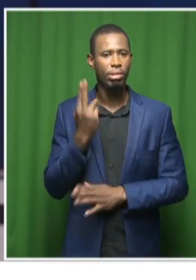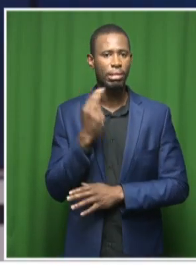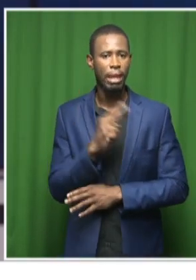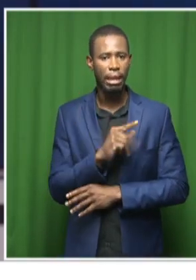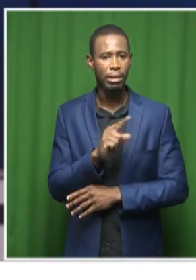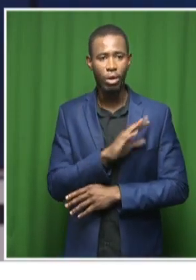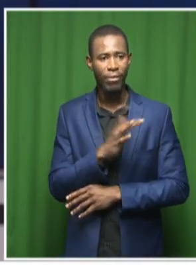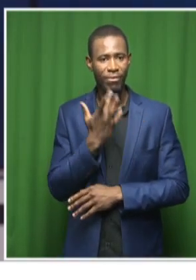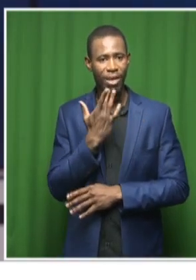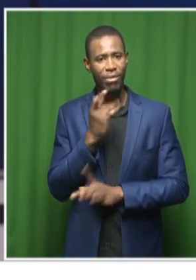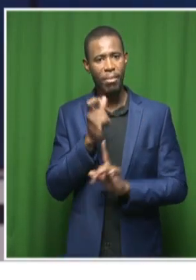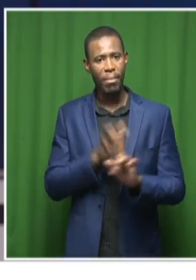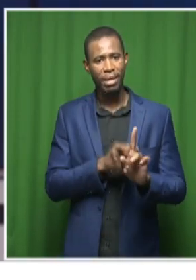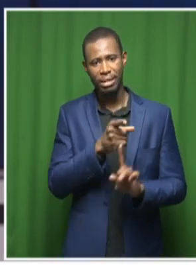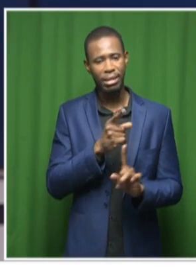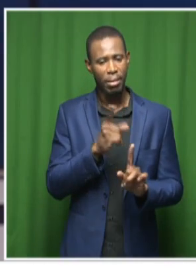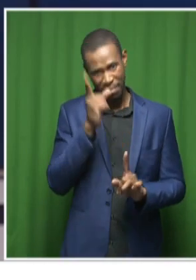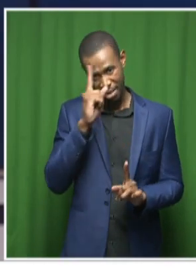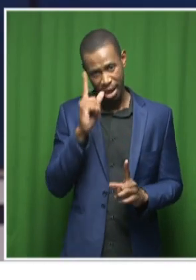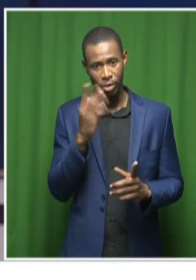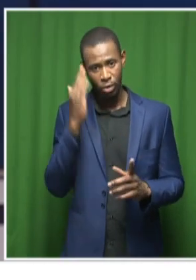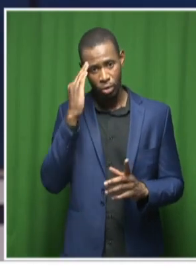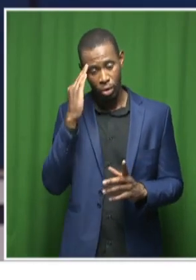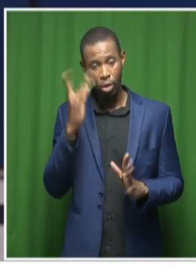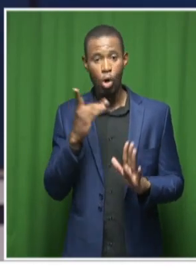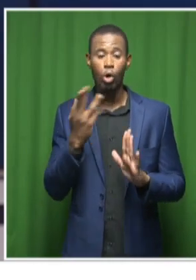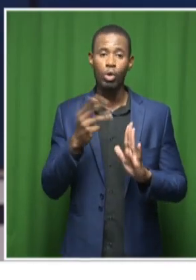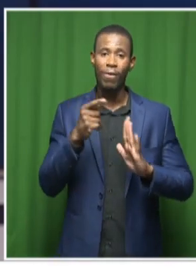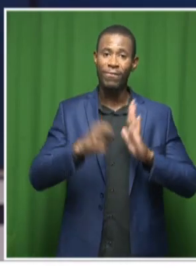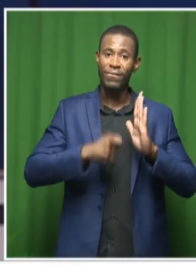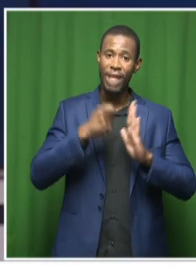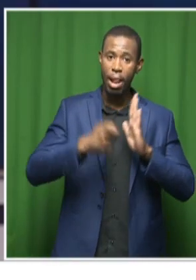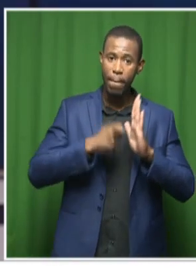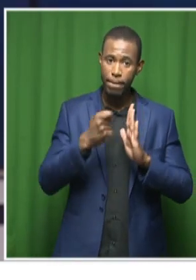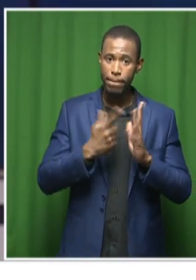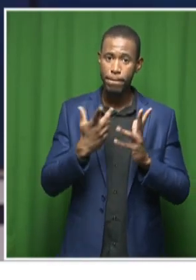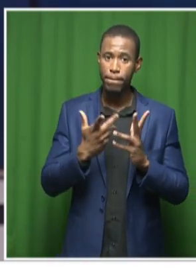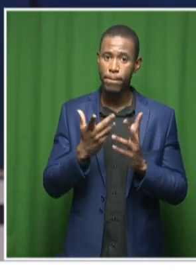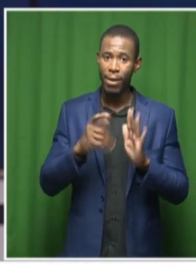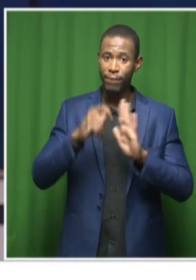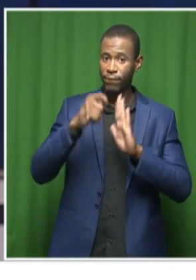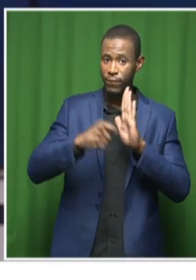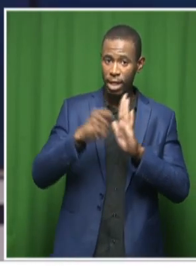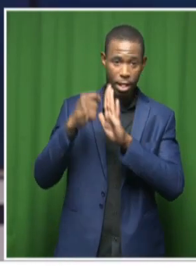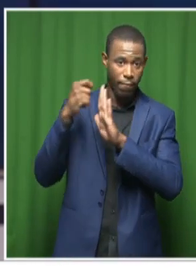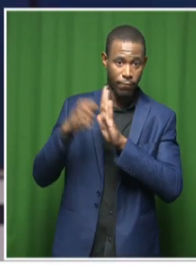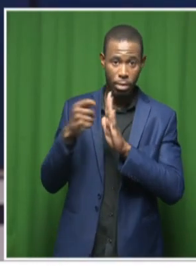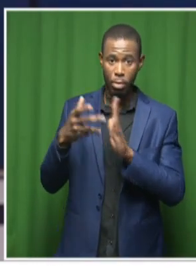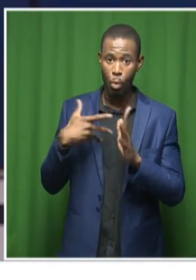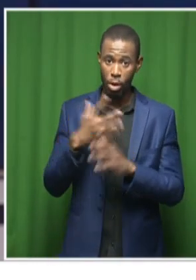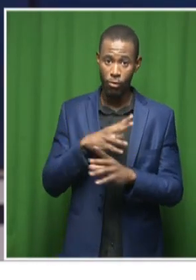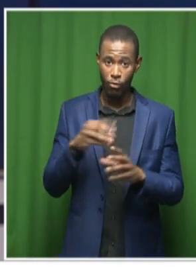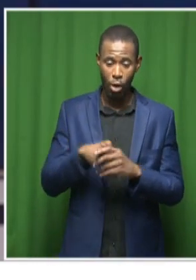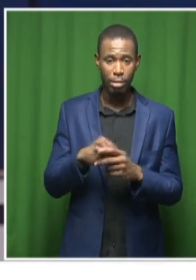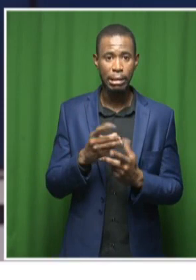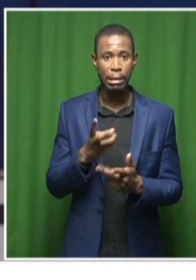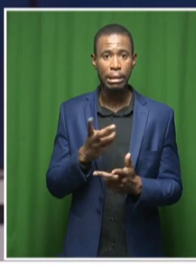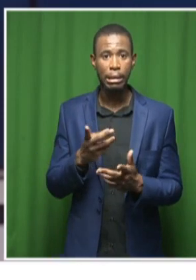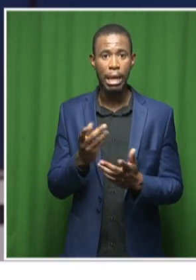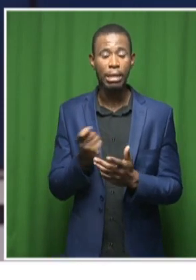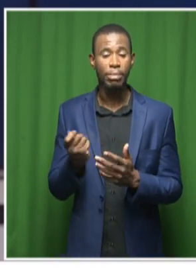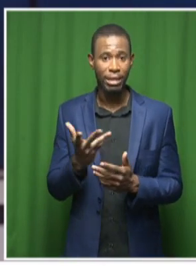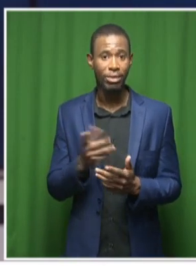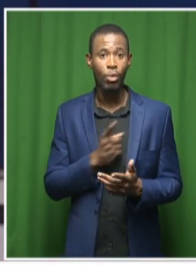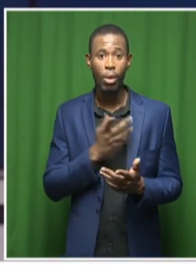Right. And you know, if you would know that film is a very expensive career. You know, just equipment alone is